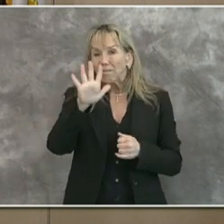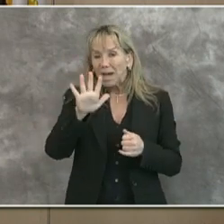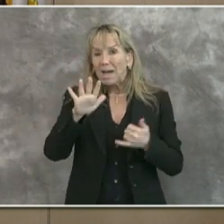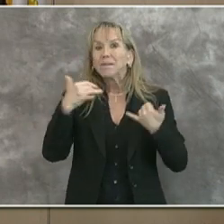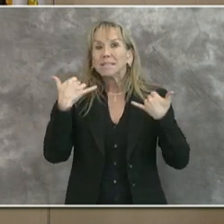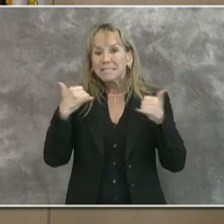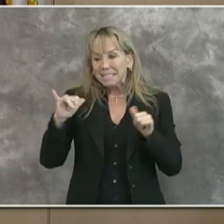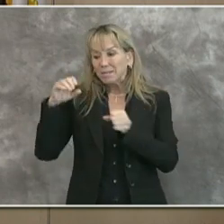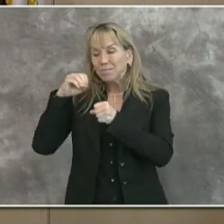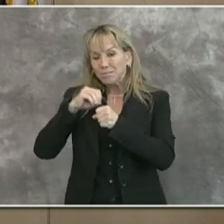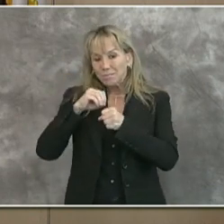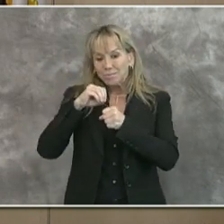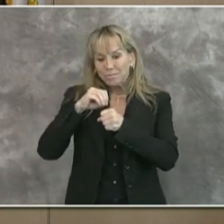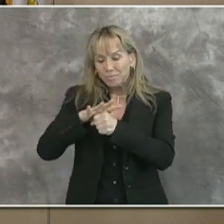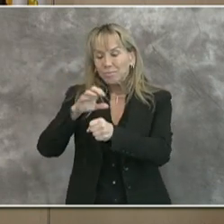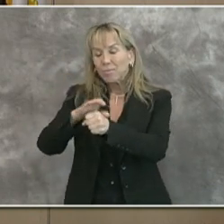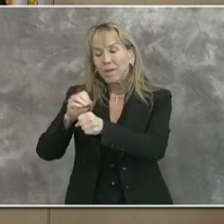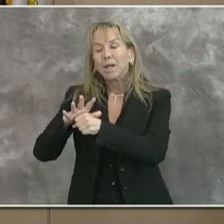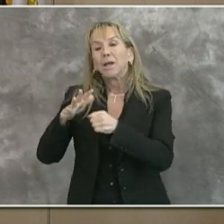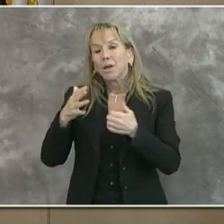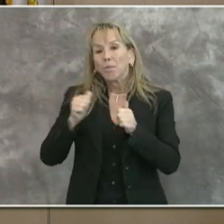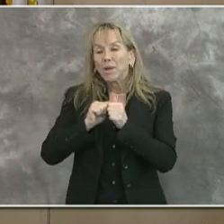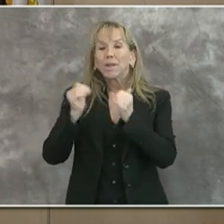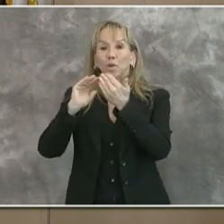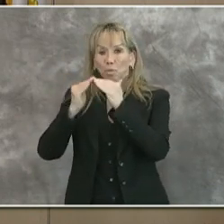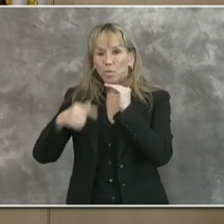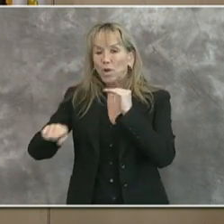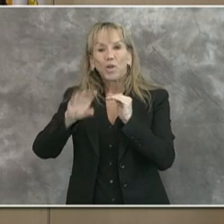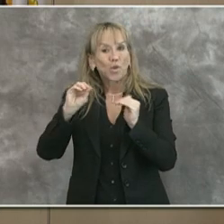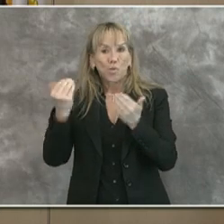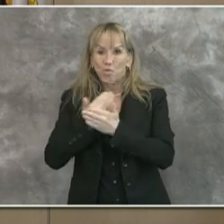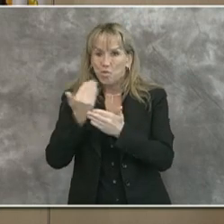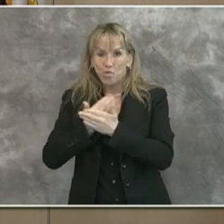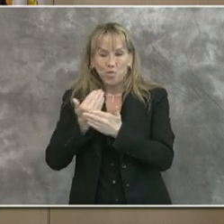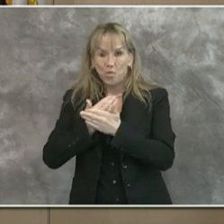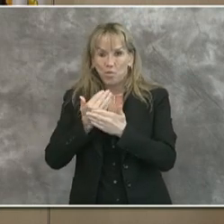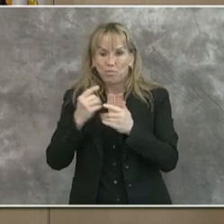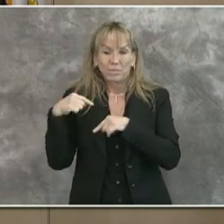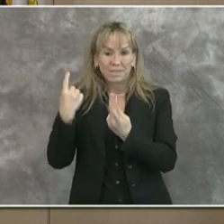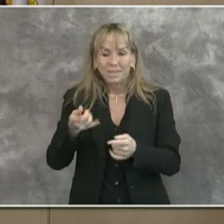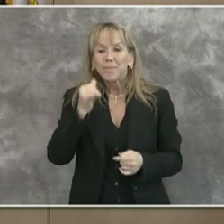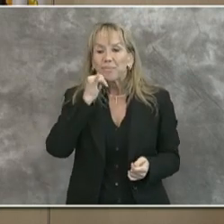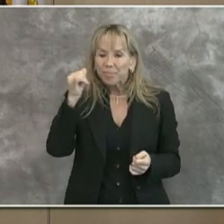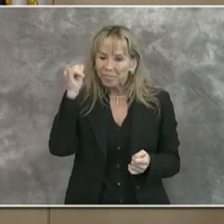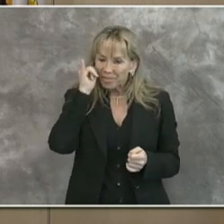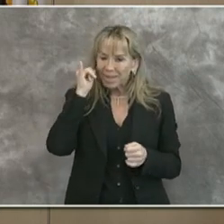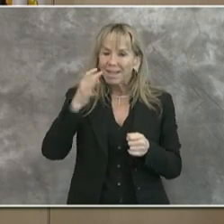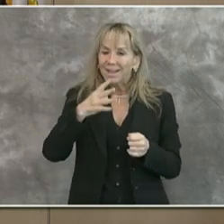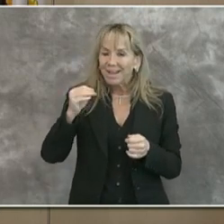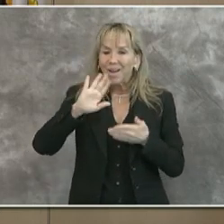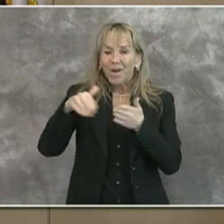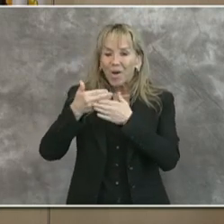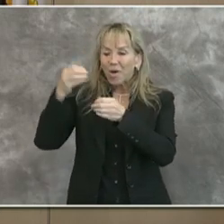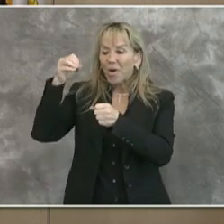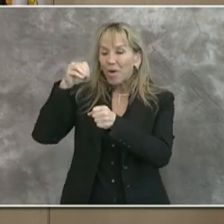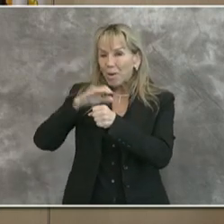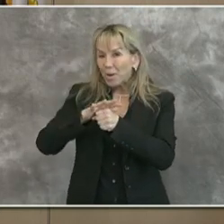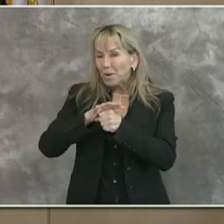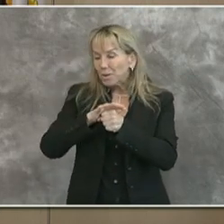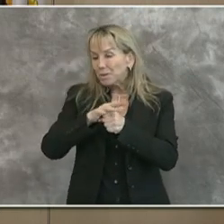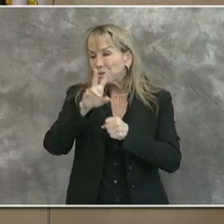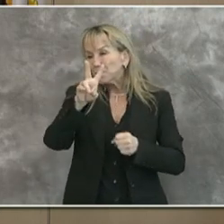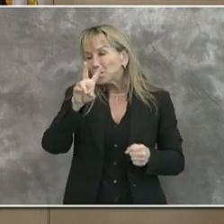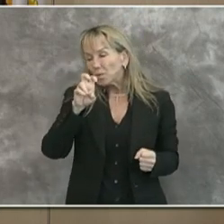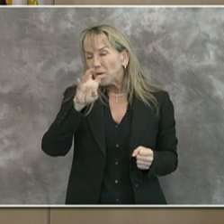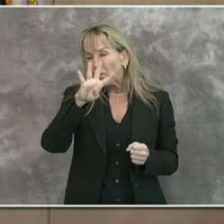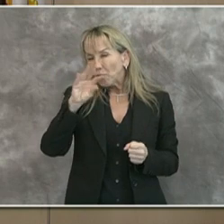in community settings, with no new outbreaks since yesterday, and all of these outbreaks include